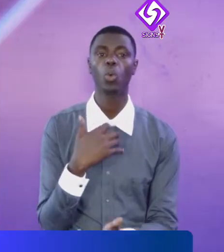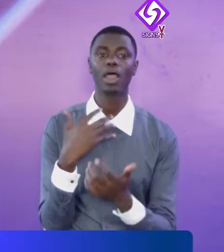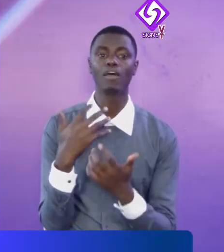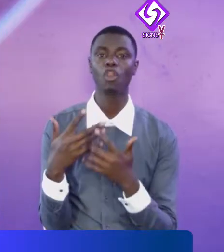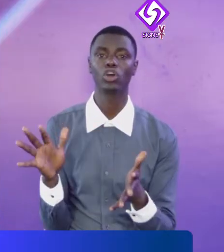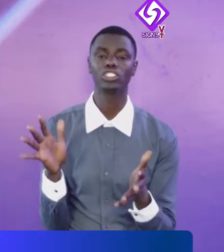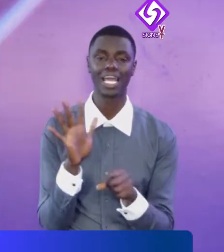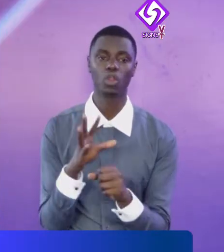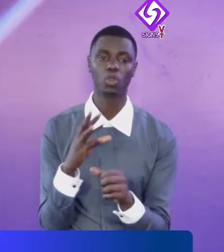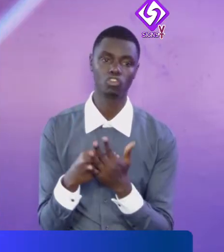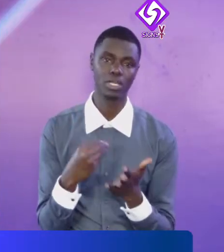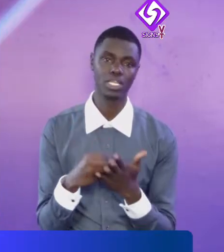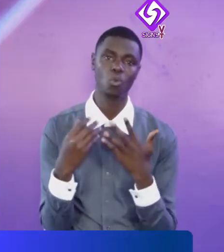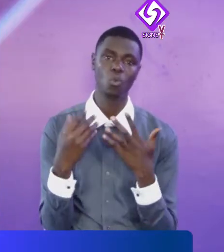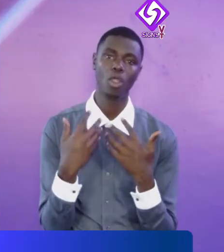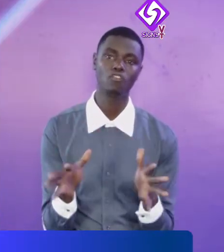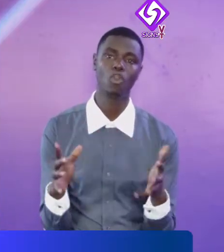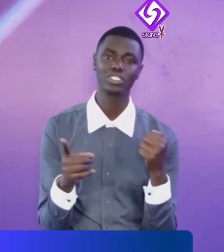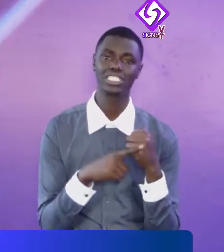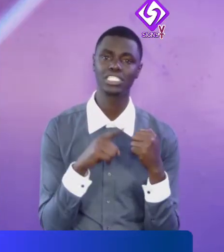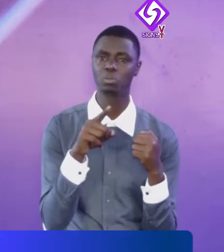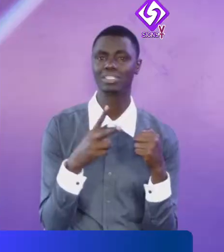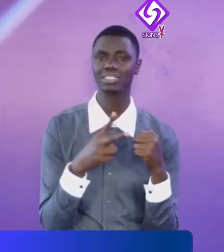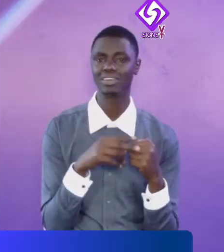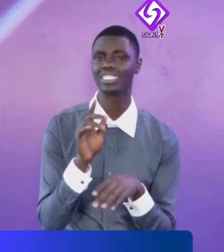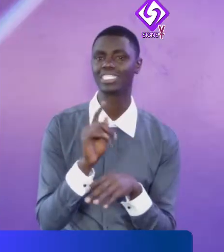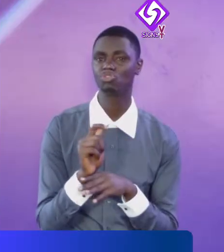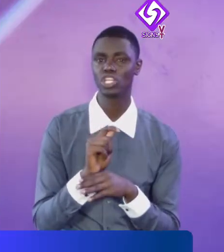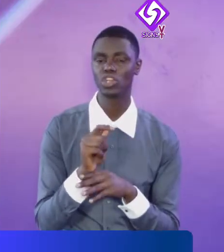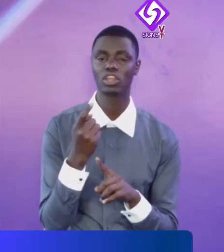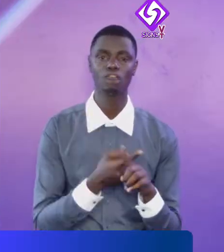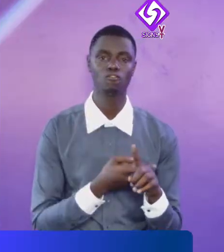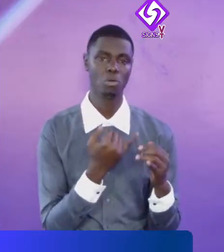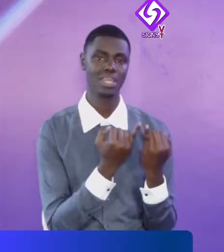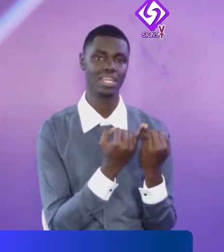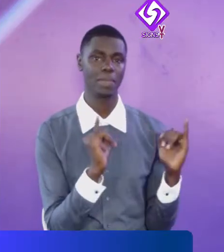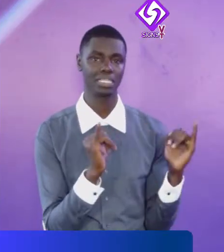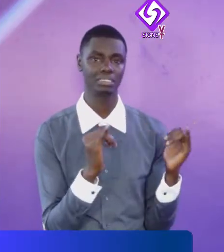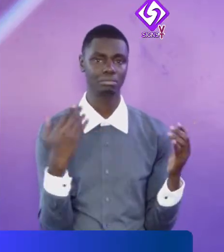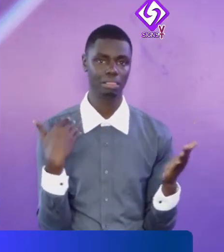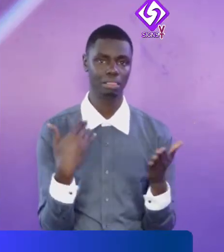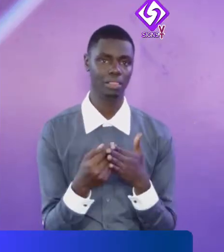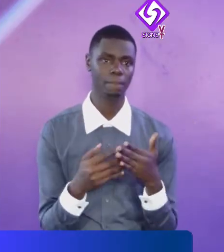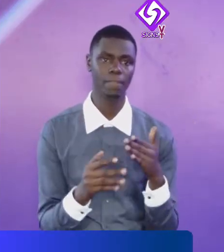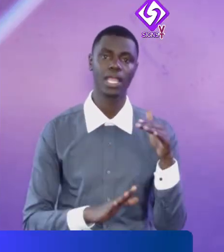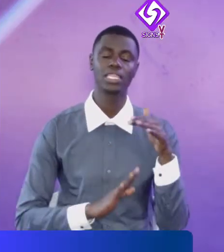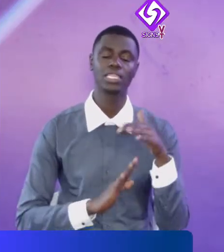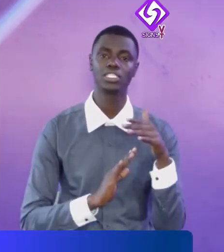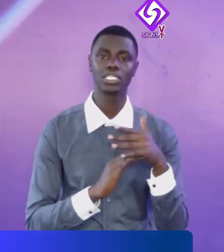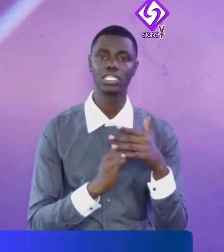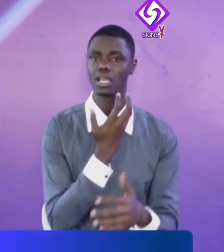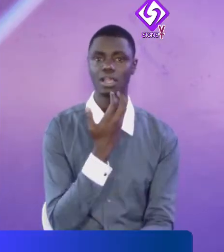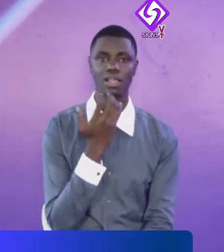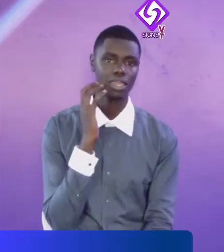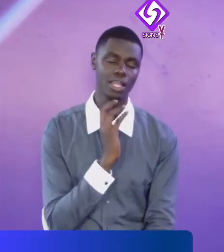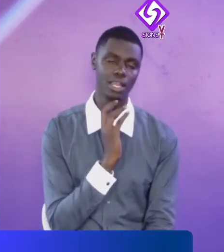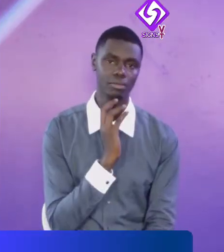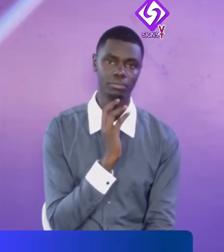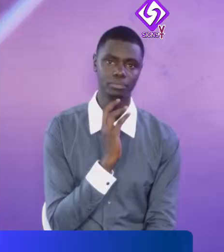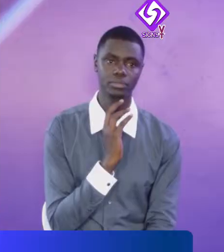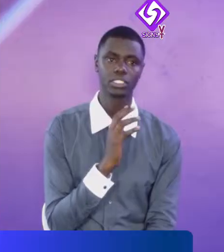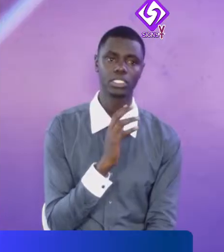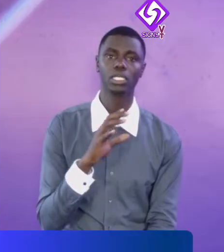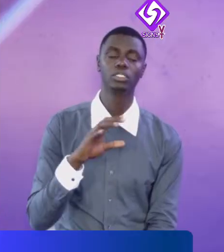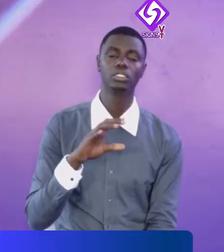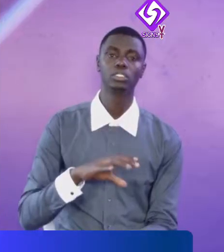of money. We have lost 6.7 trillion since independence. The senior Kenyatta gobbled